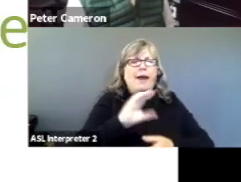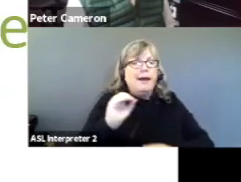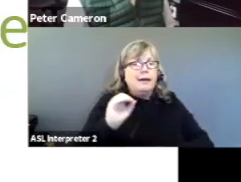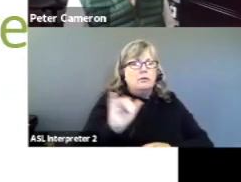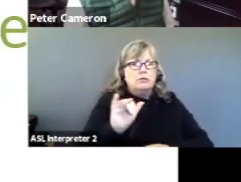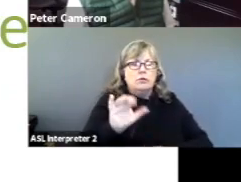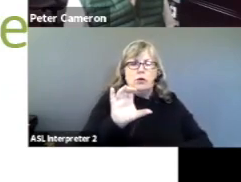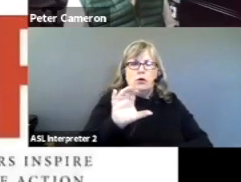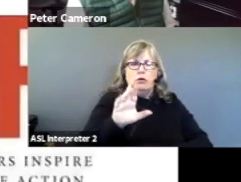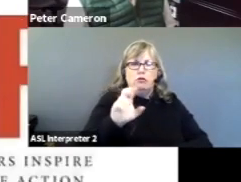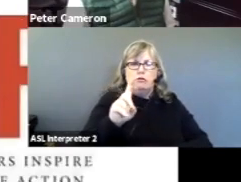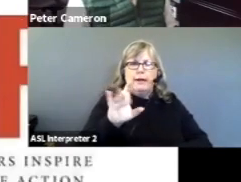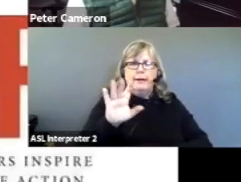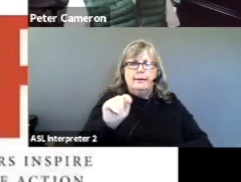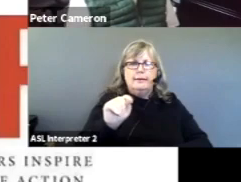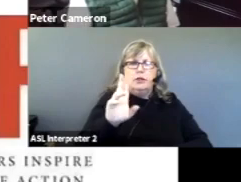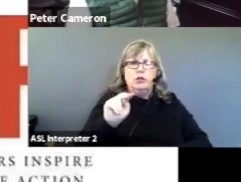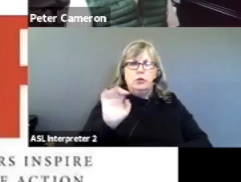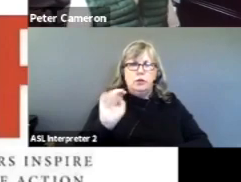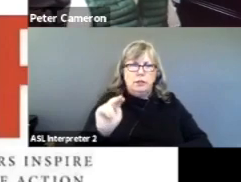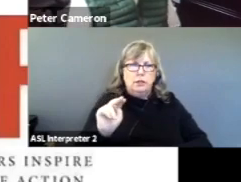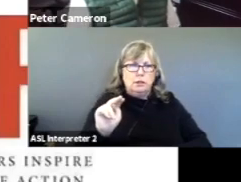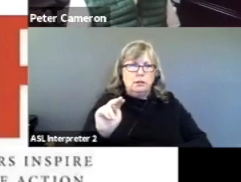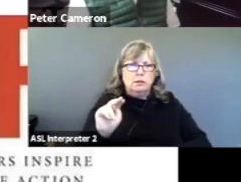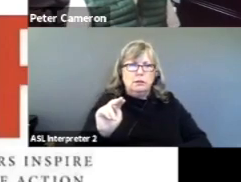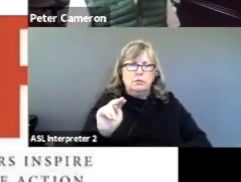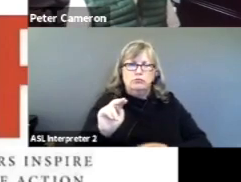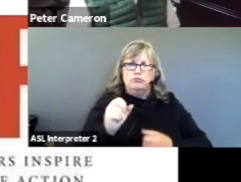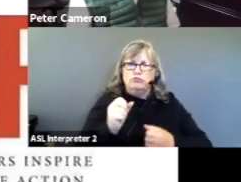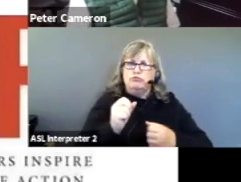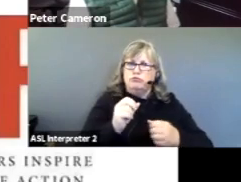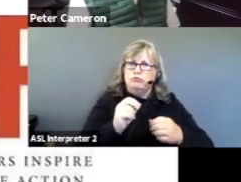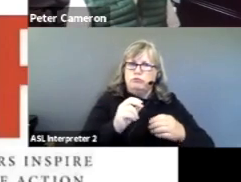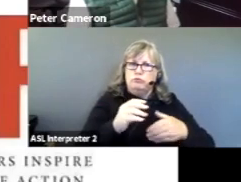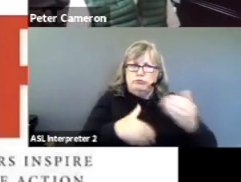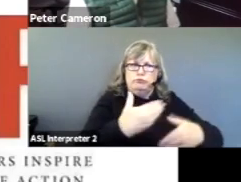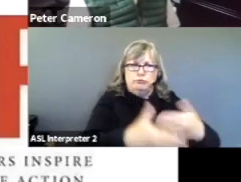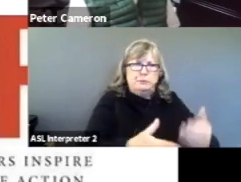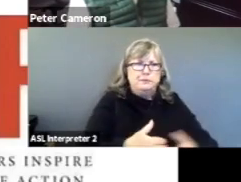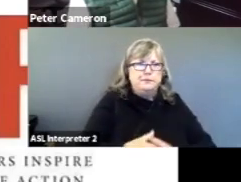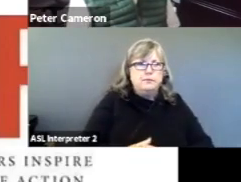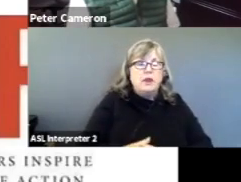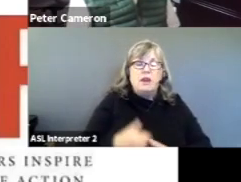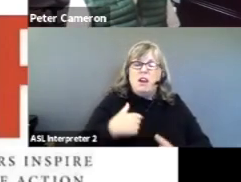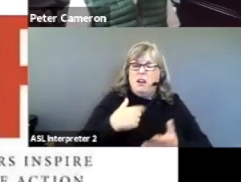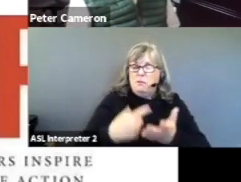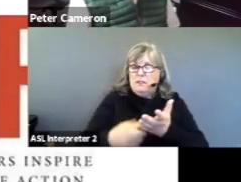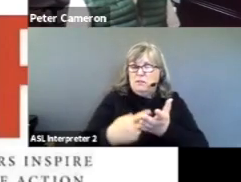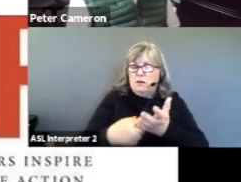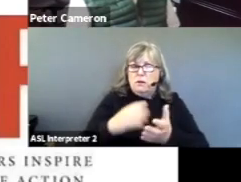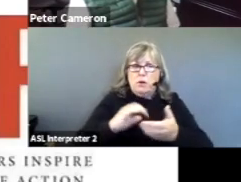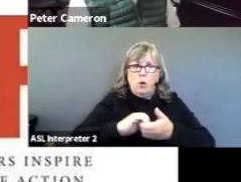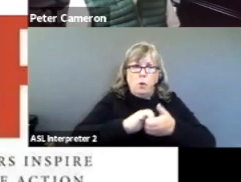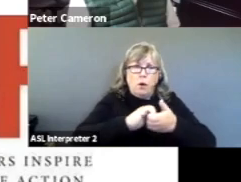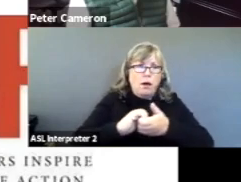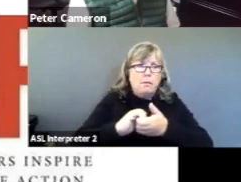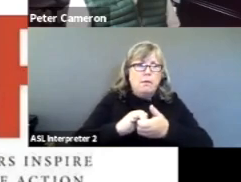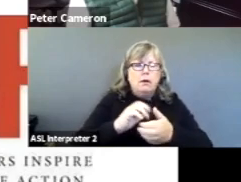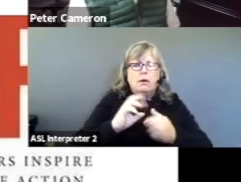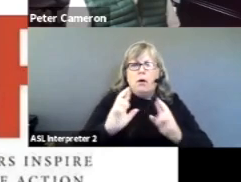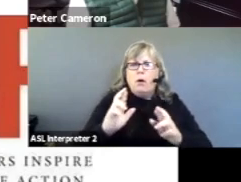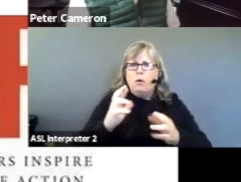So I'm pleased today to talk about co-ops. I hope I can provide useful information to